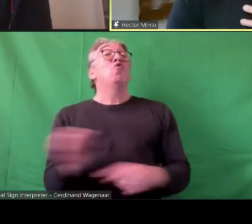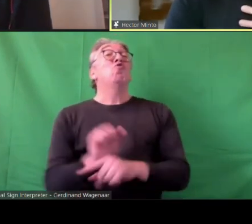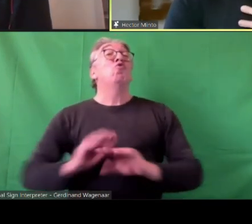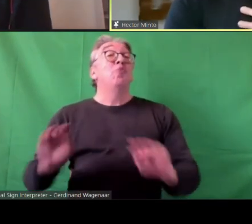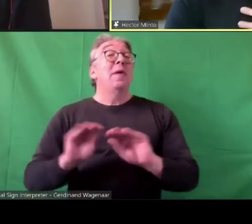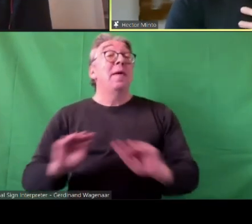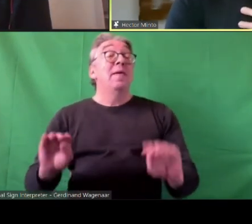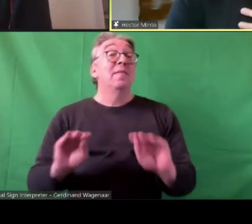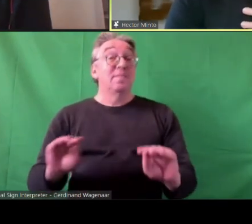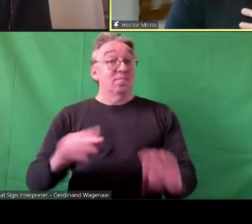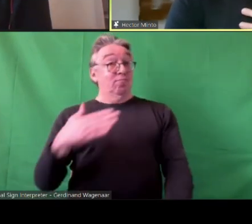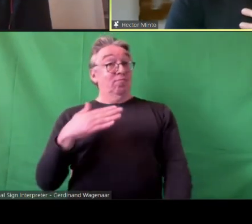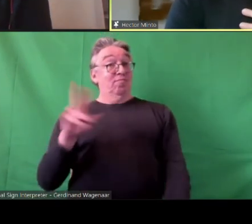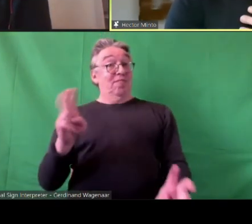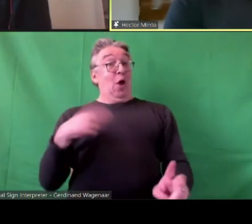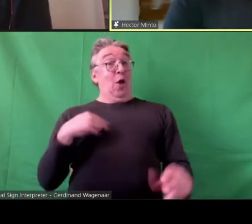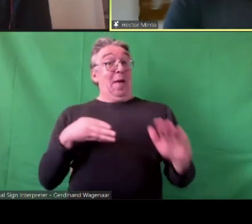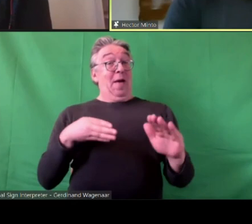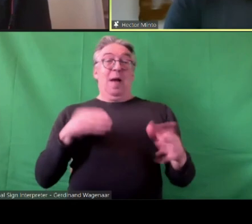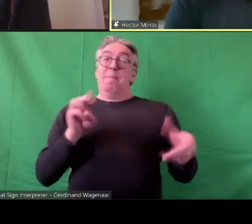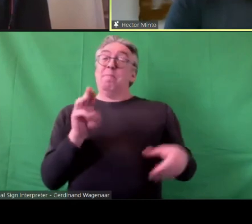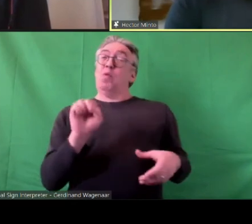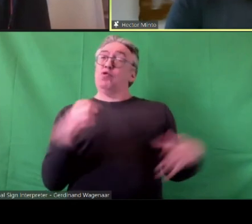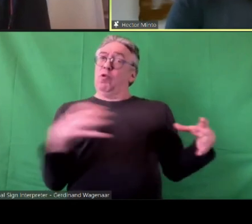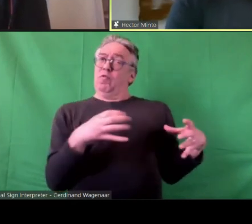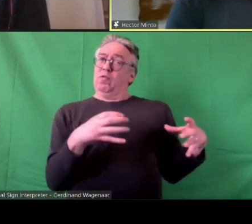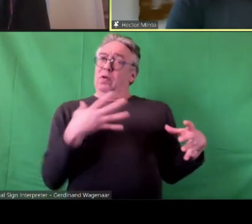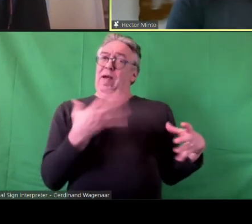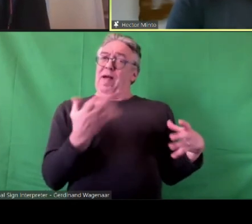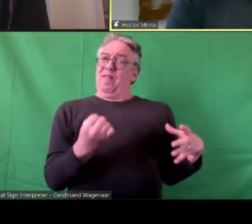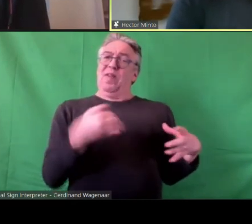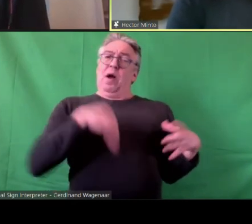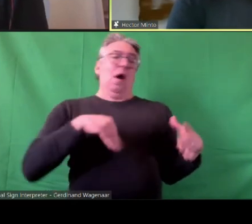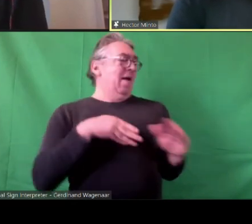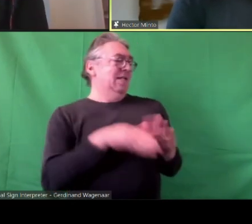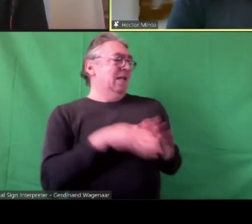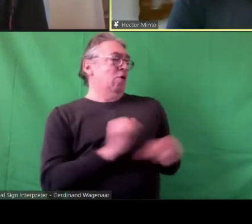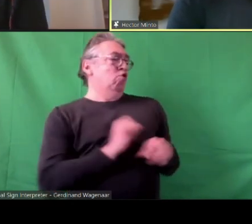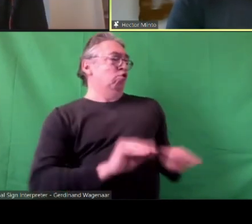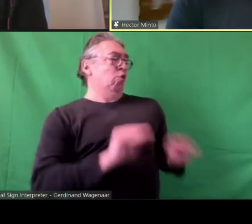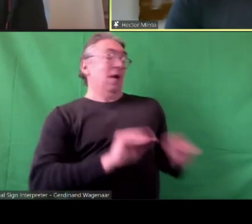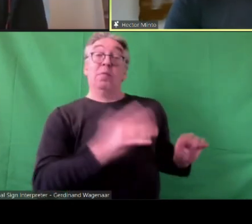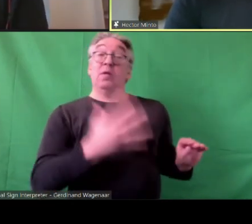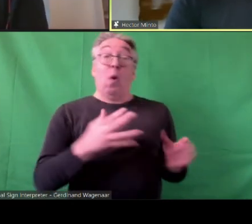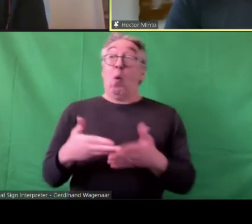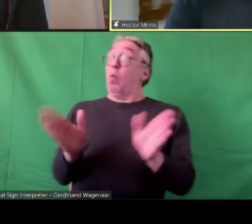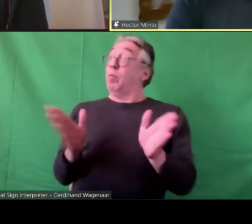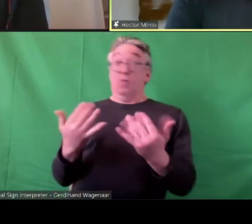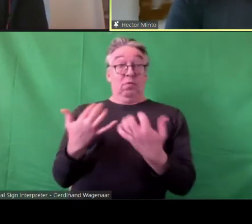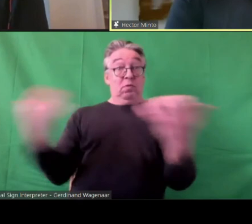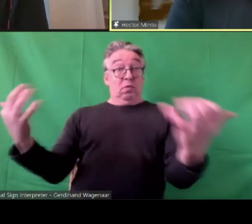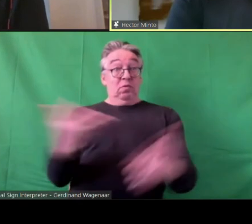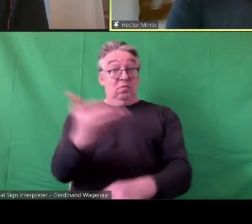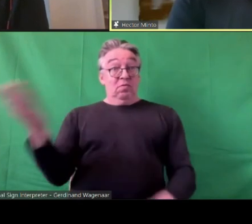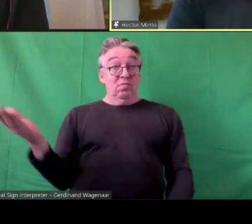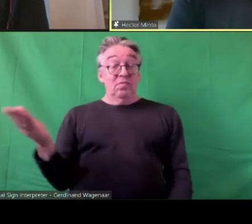our accessibility training internally from Microsoft out to the public through MS Learn, our learning platform. People can reach that